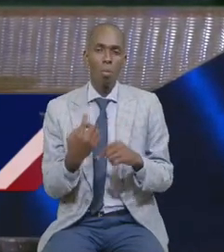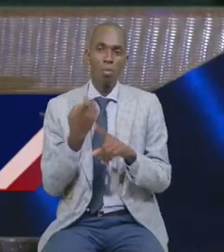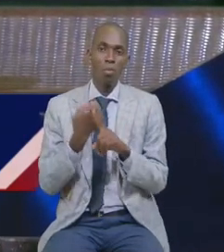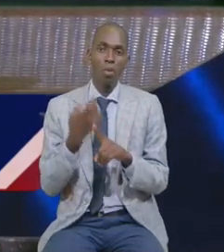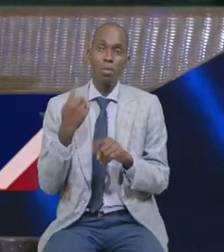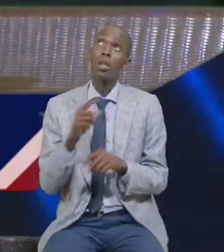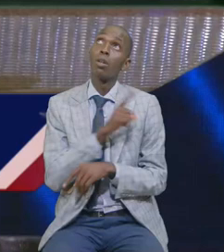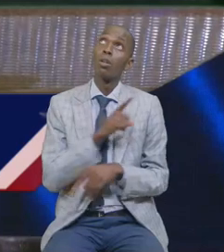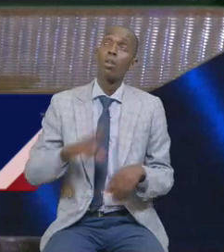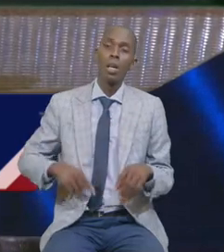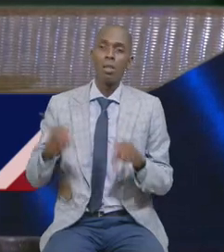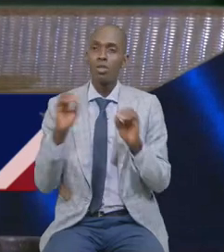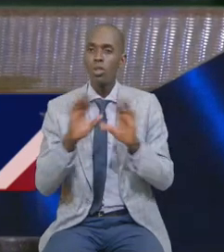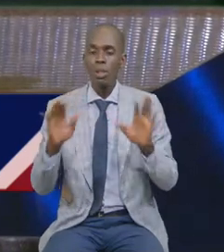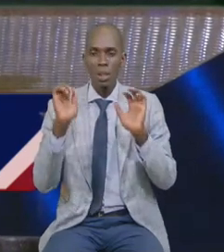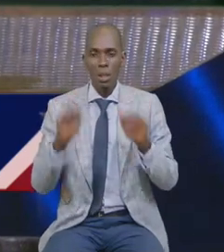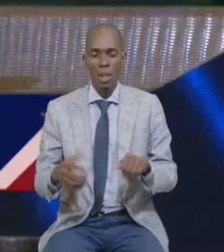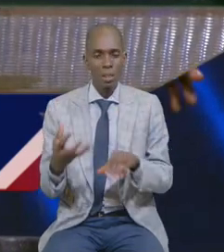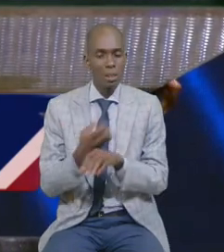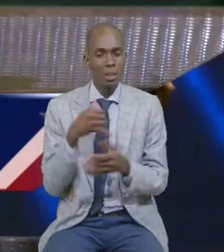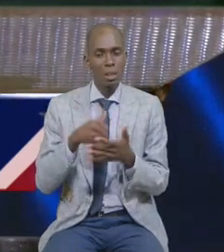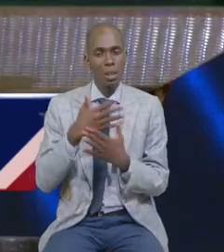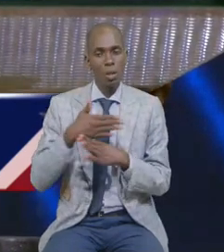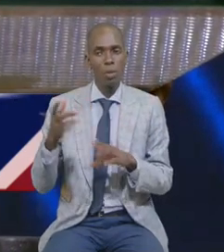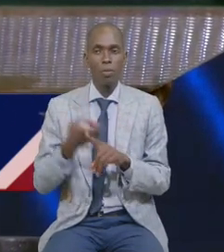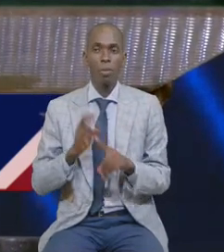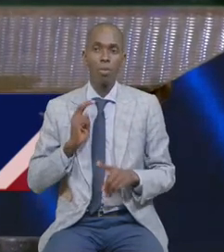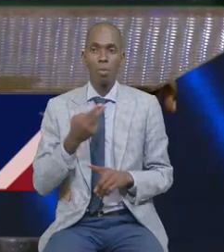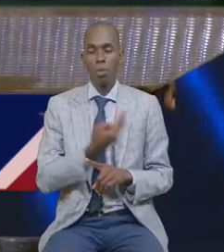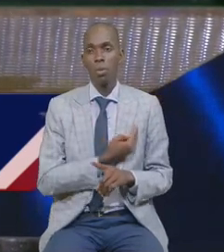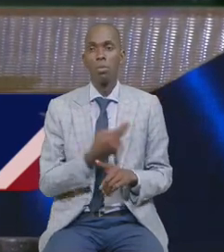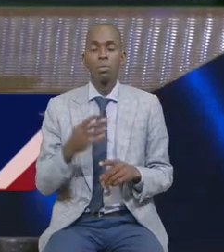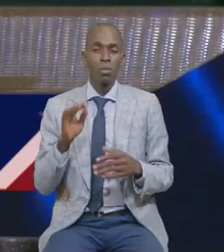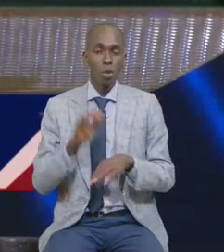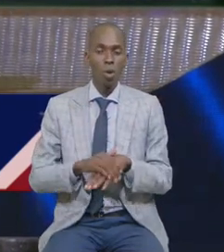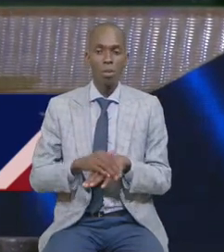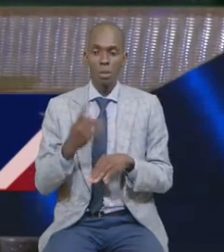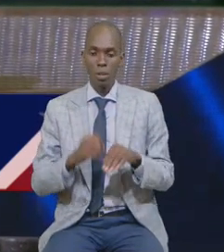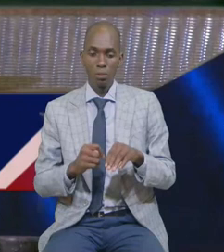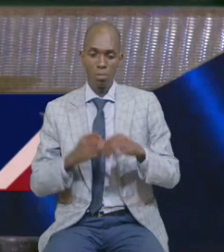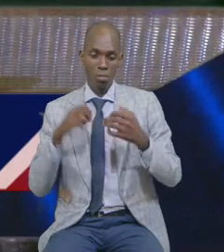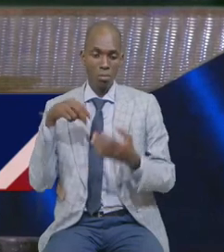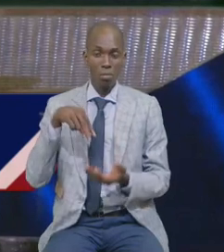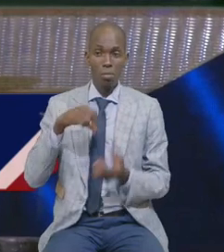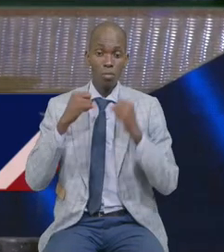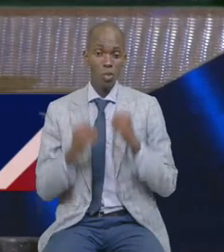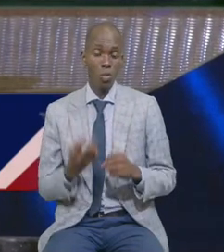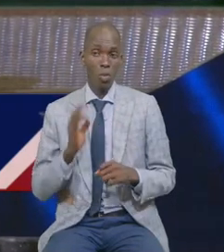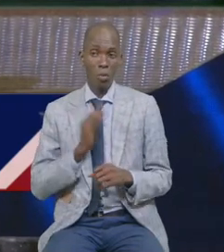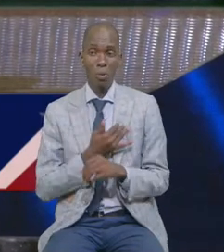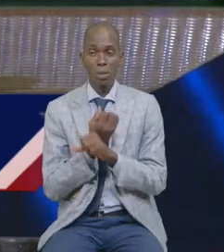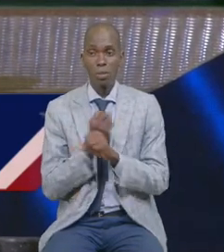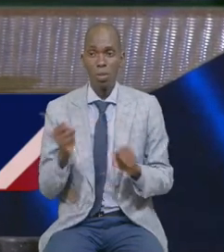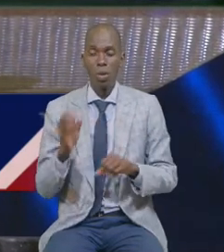and nothing can take away from us on the basis of our salvation, on the basis of the approaching of the